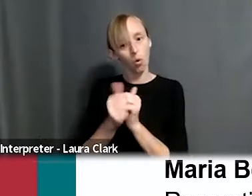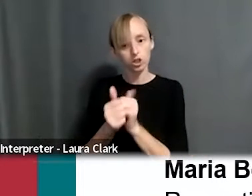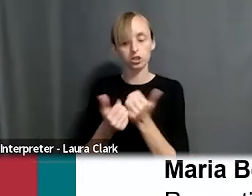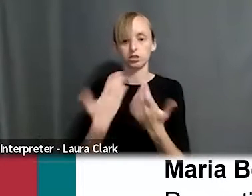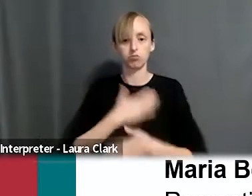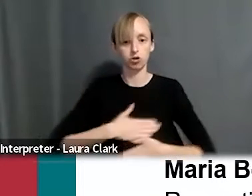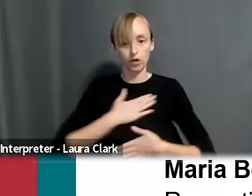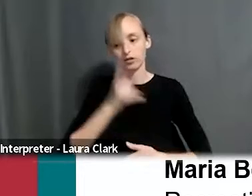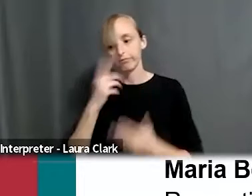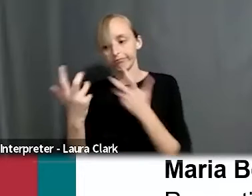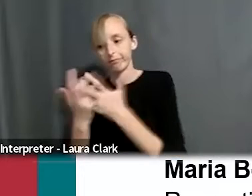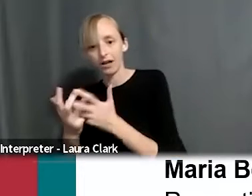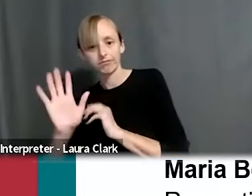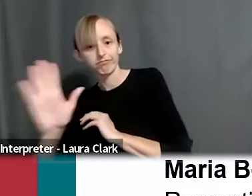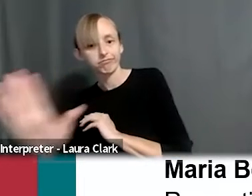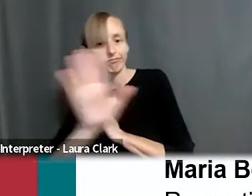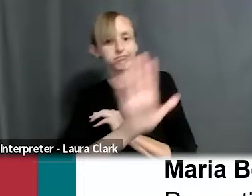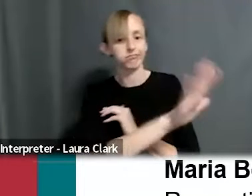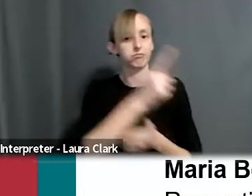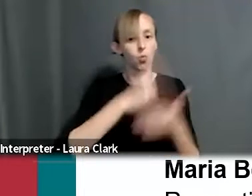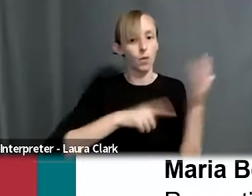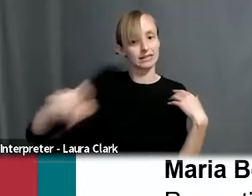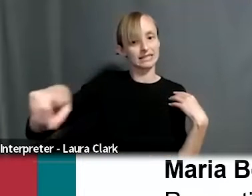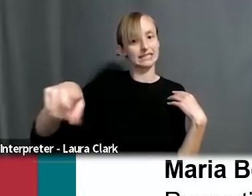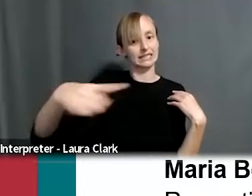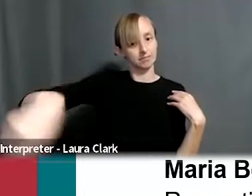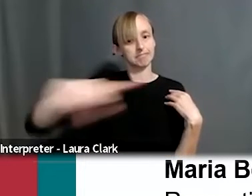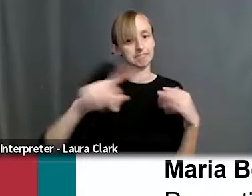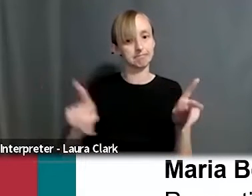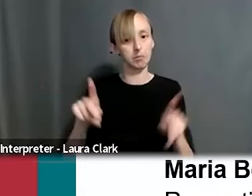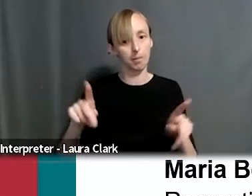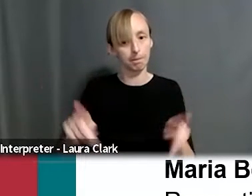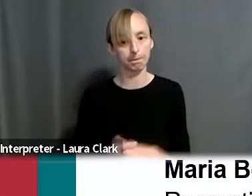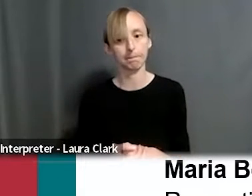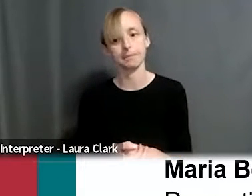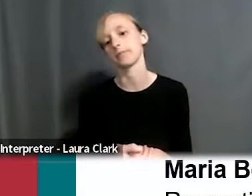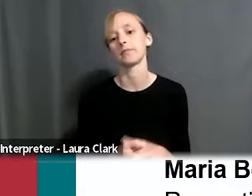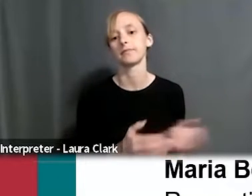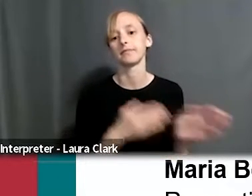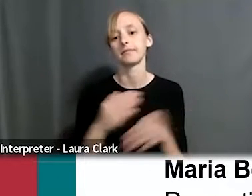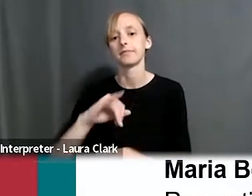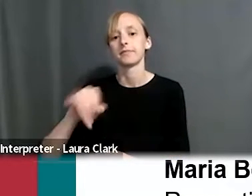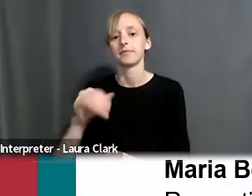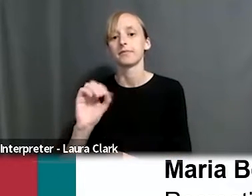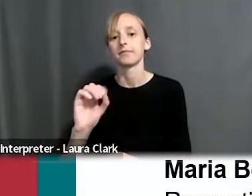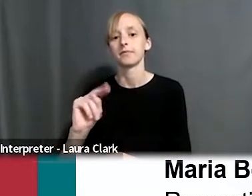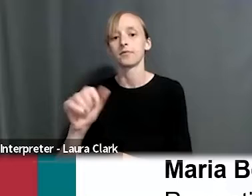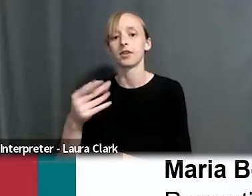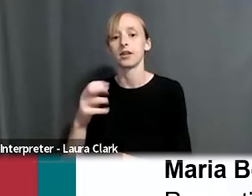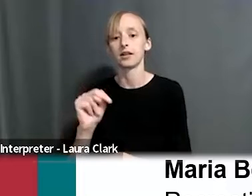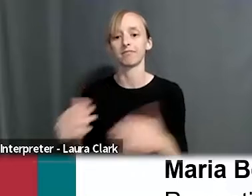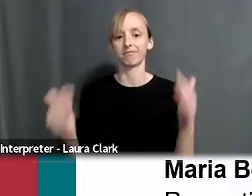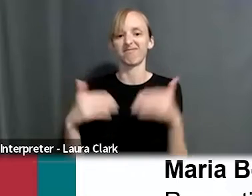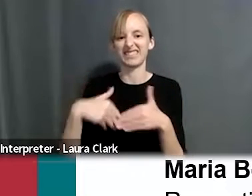recreation. That's great. Yeah. So in terms of, I guess we'll move on to kind of the